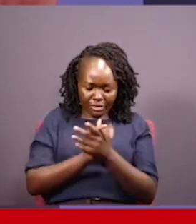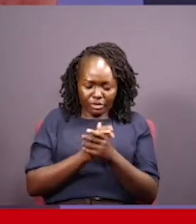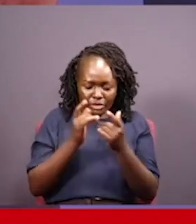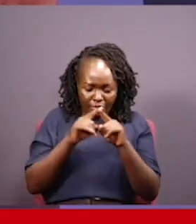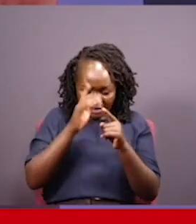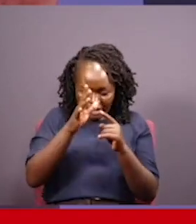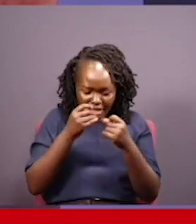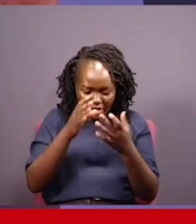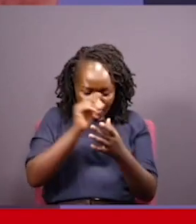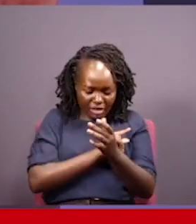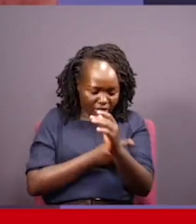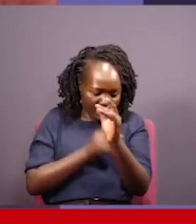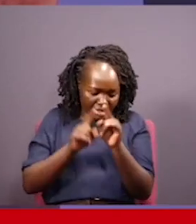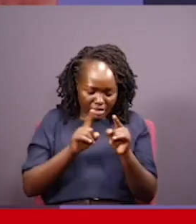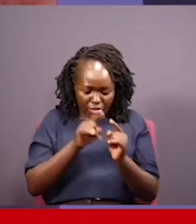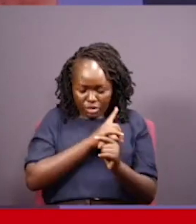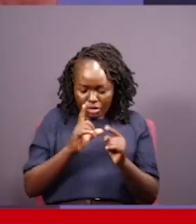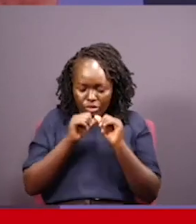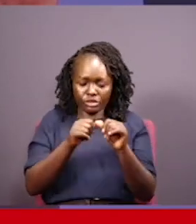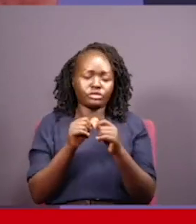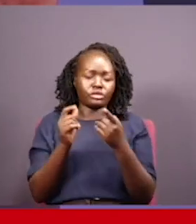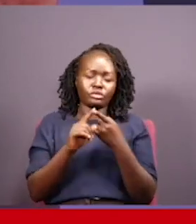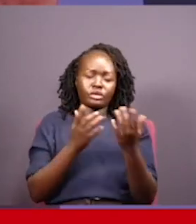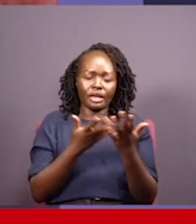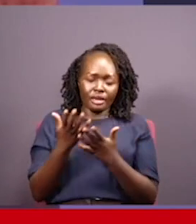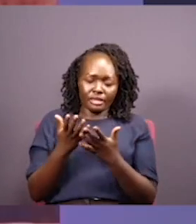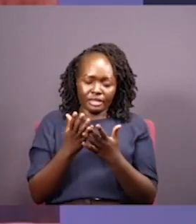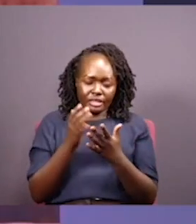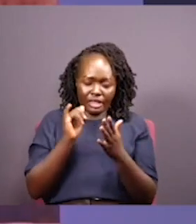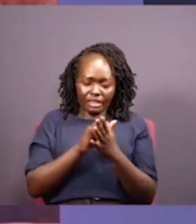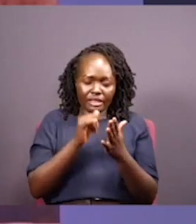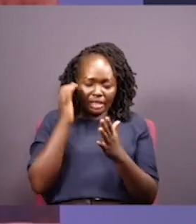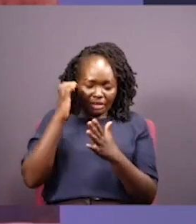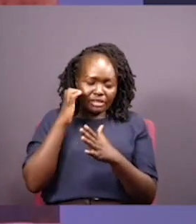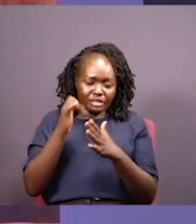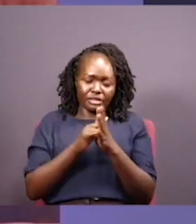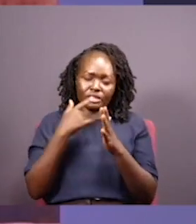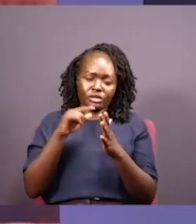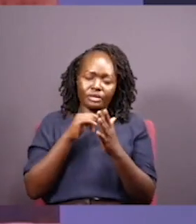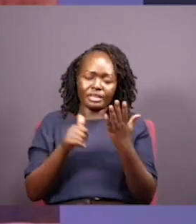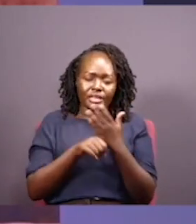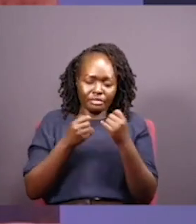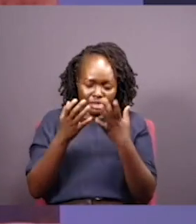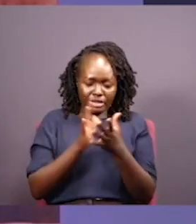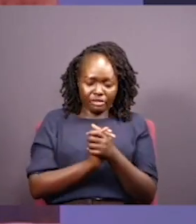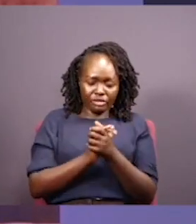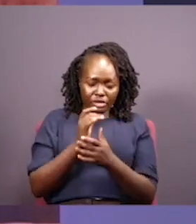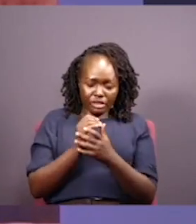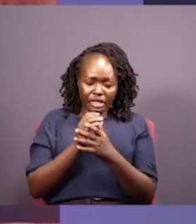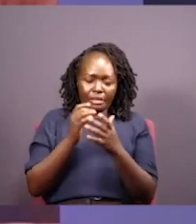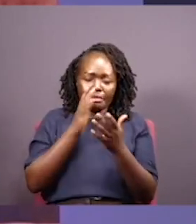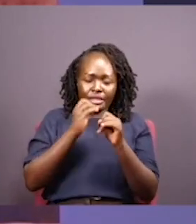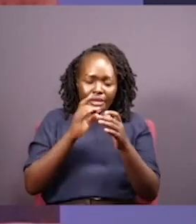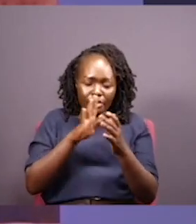Lord, to continue to carry out, Lord God, the evangelism that you call us, Lord, to do. Blessed be your precious and your holy